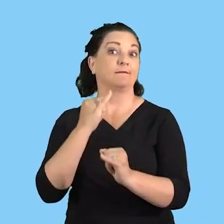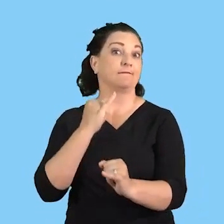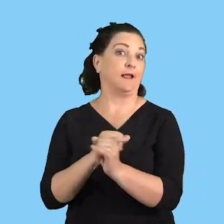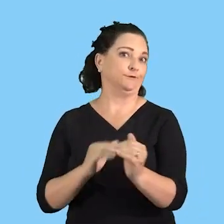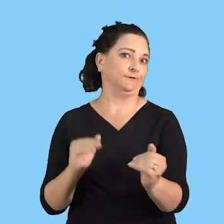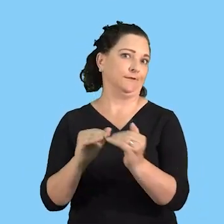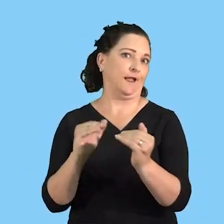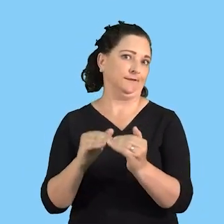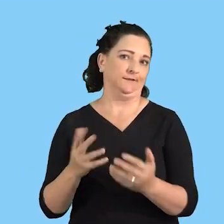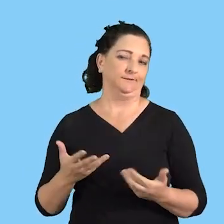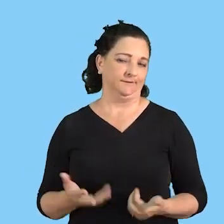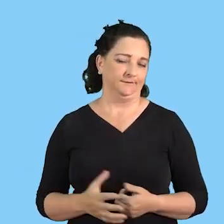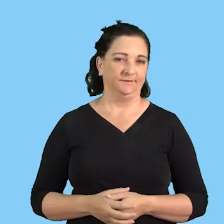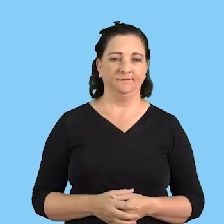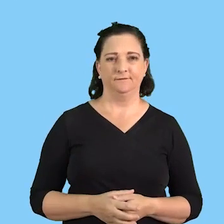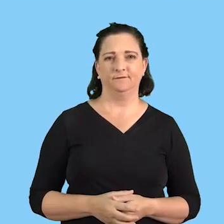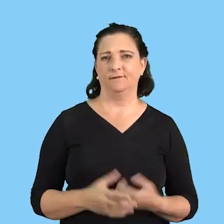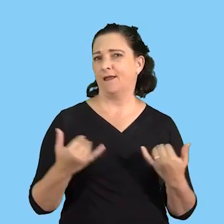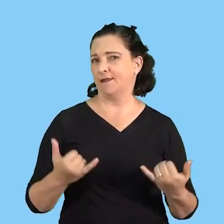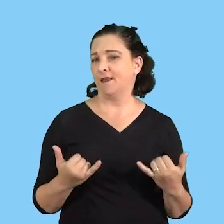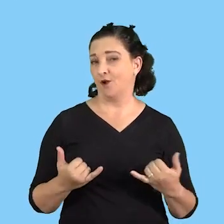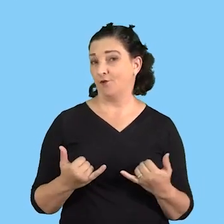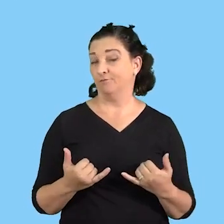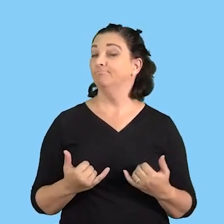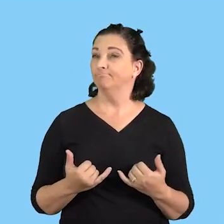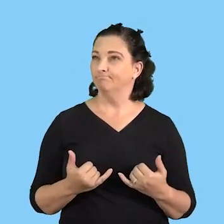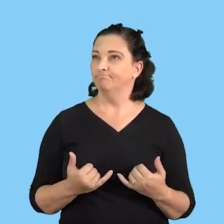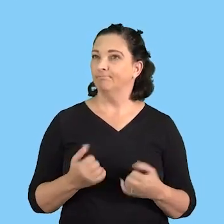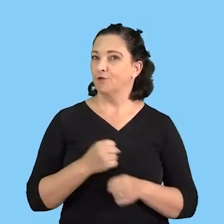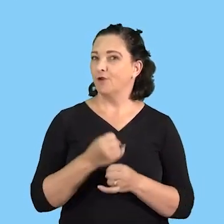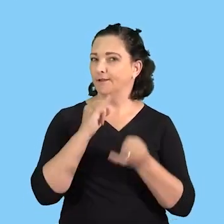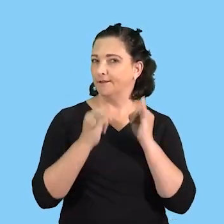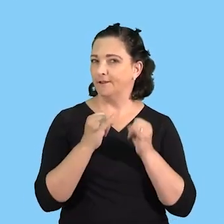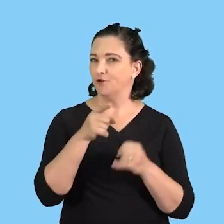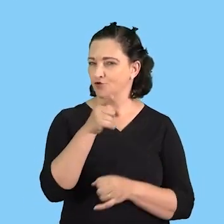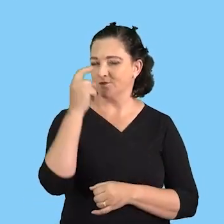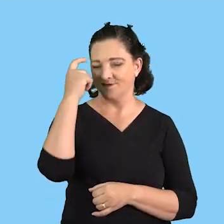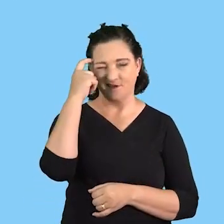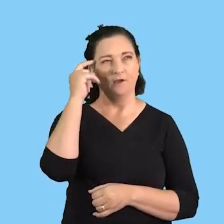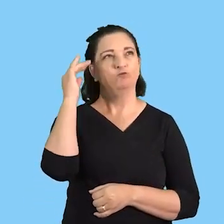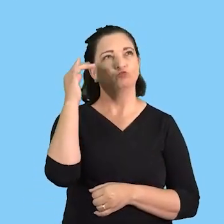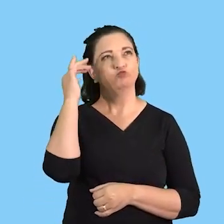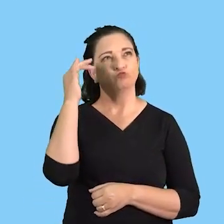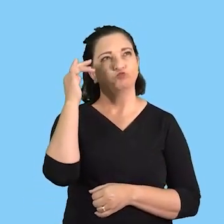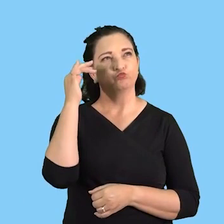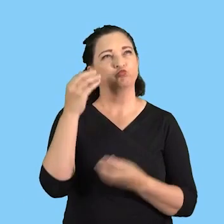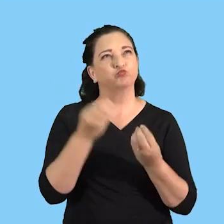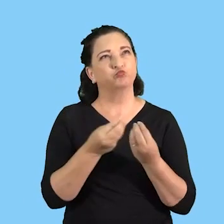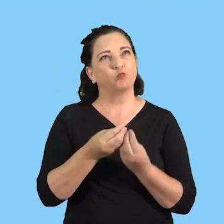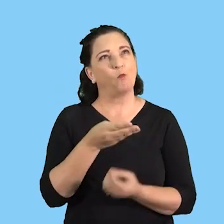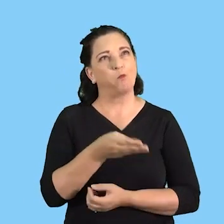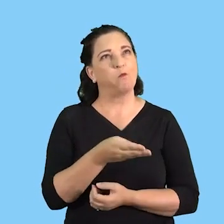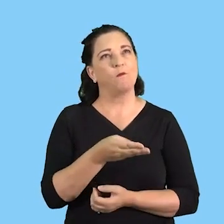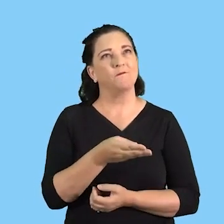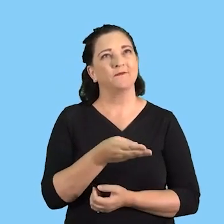international standards. Now, grade 11s, I want you to think about certain products that you have seen that